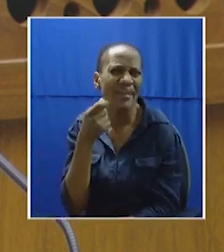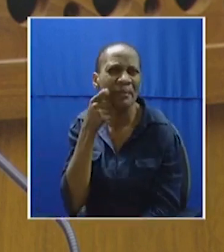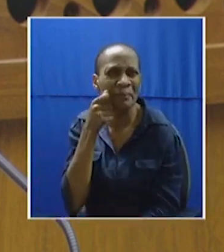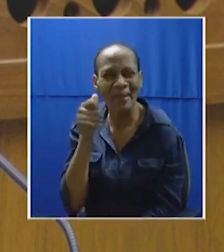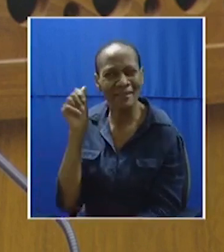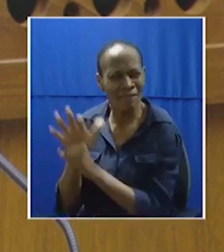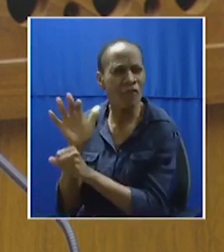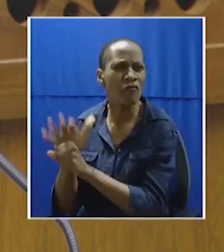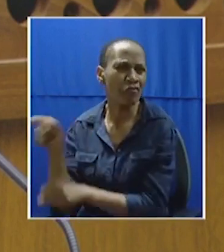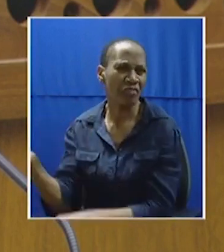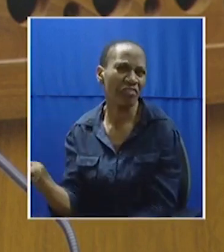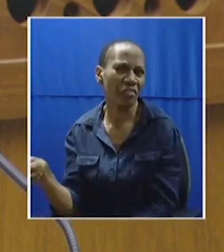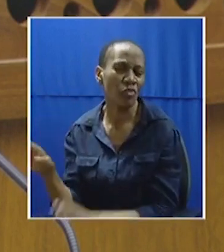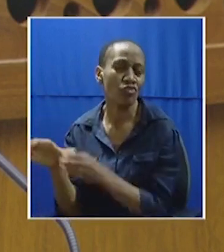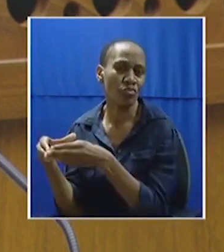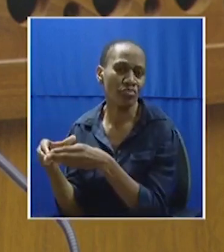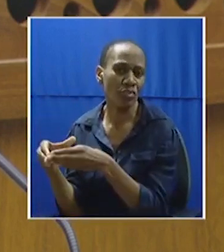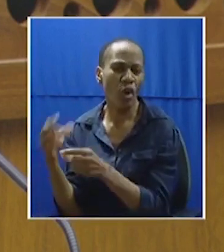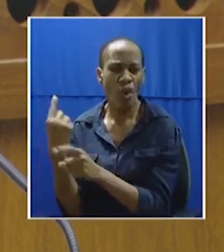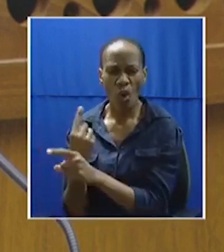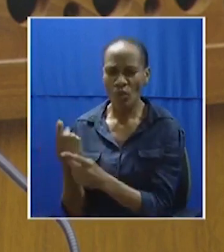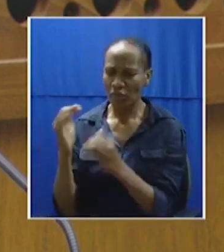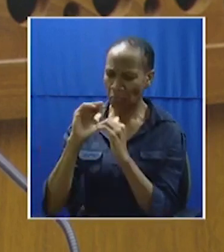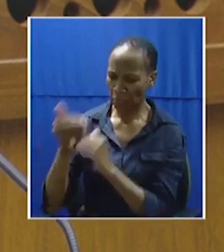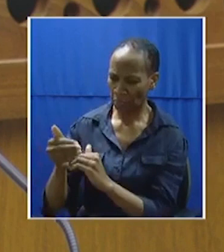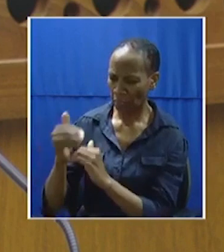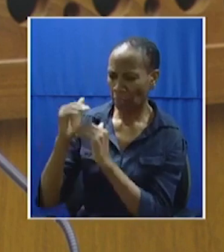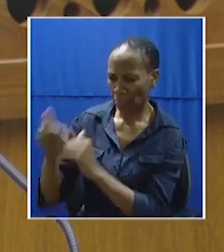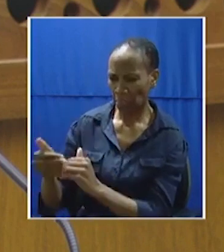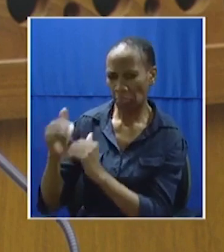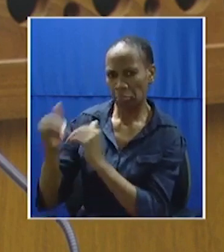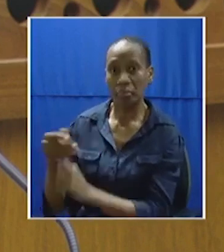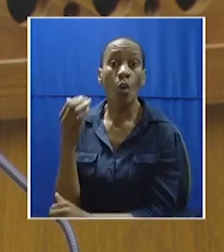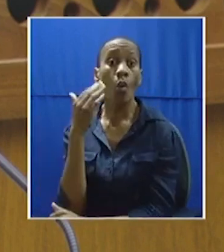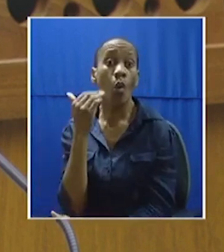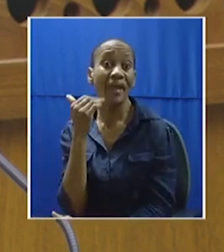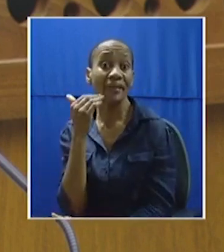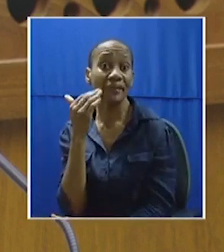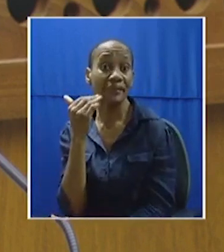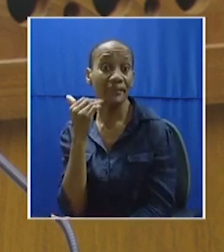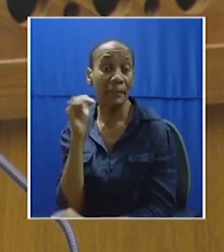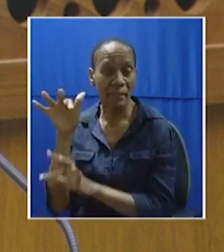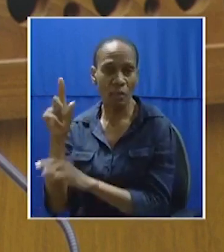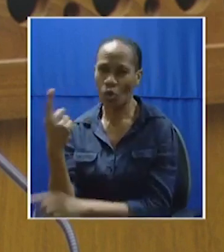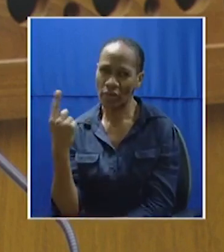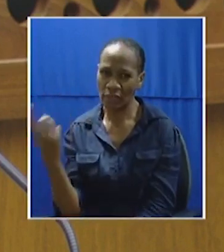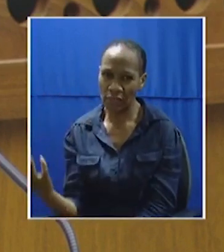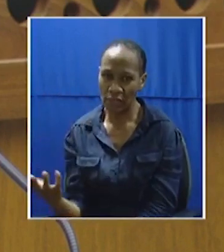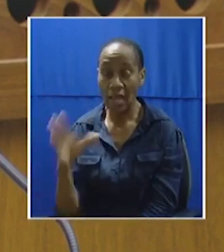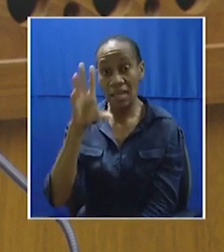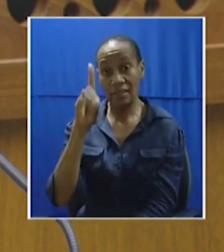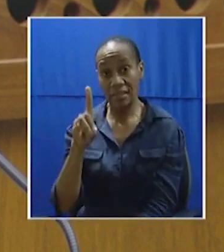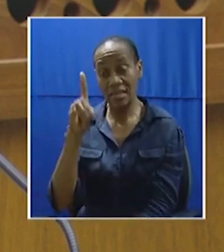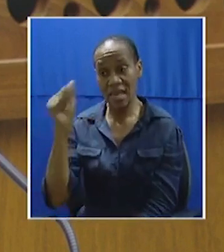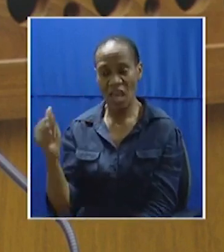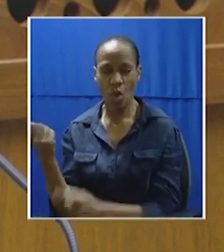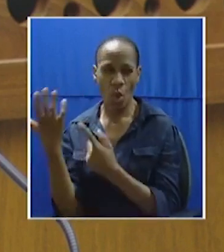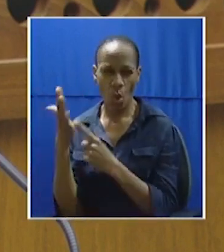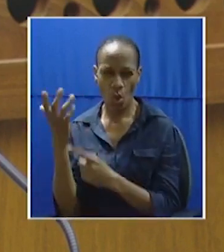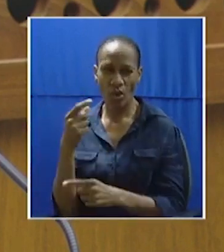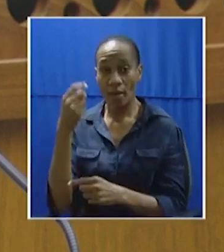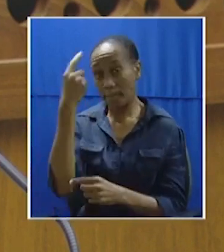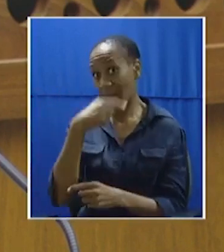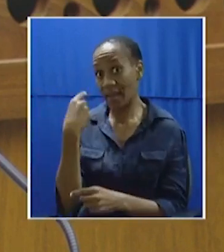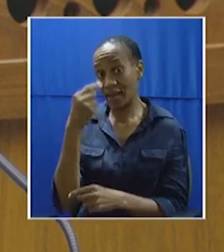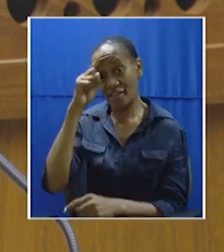with protecting and entrenching white privilege. The DA fronts black faces